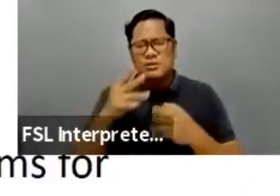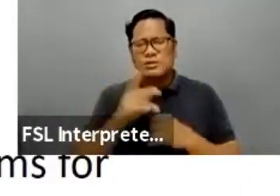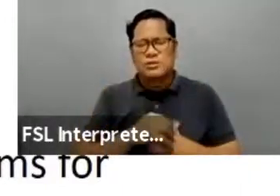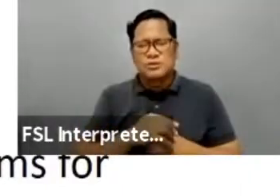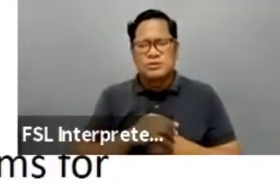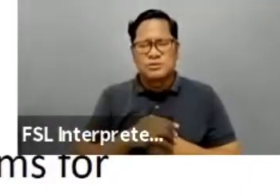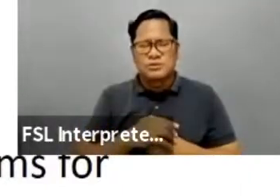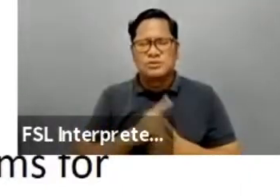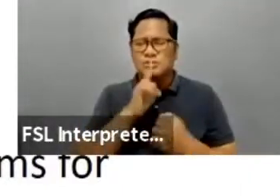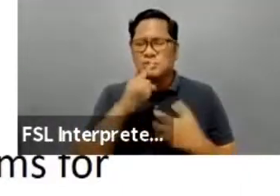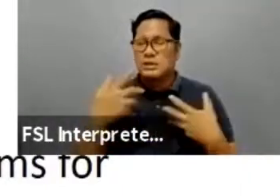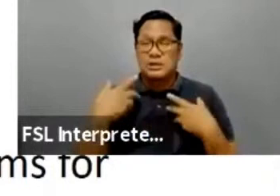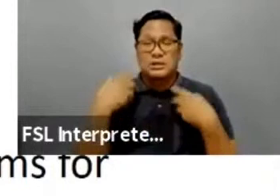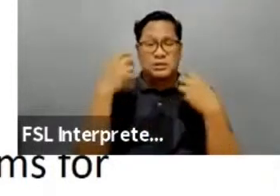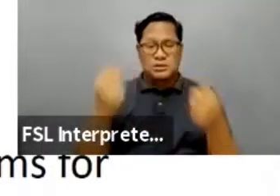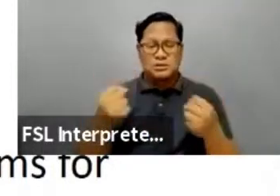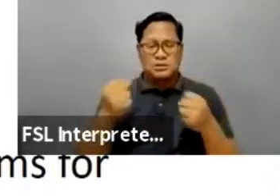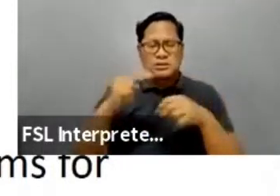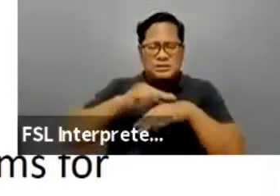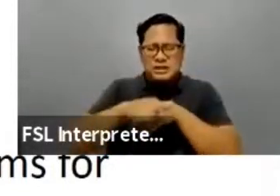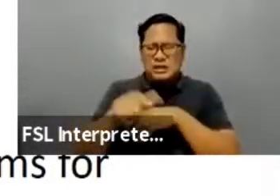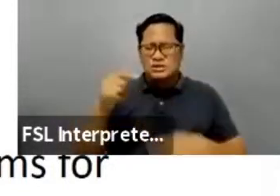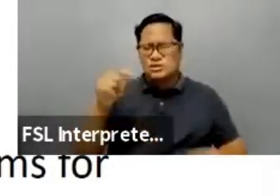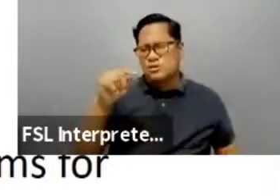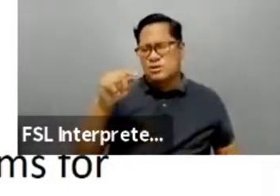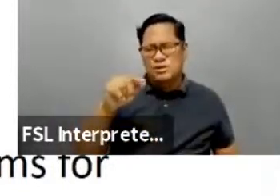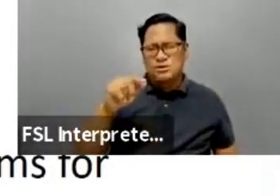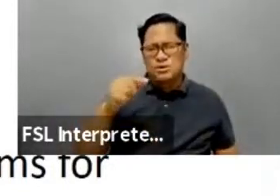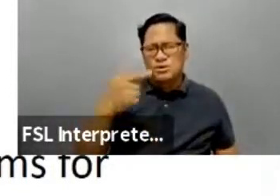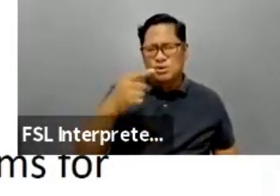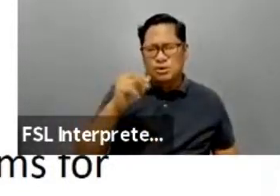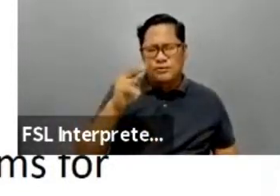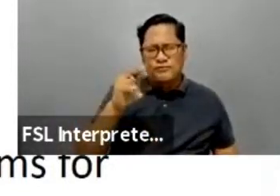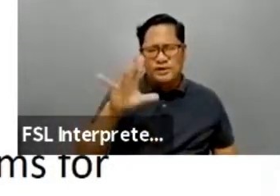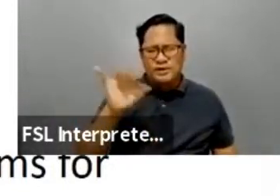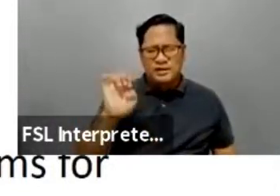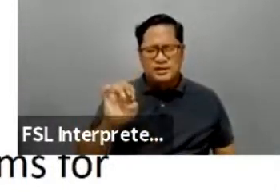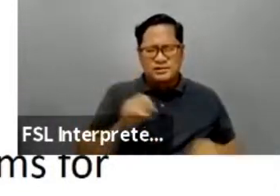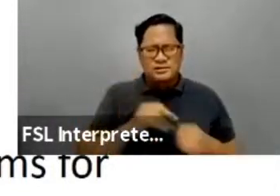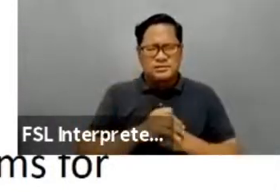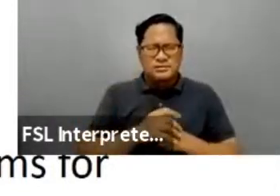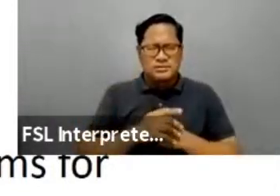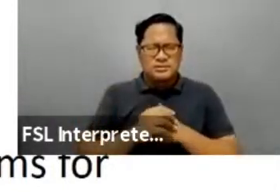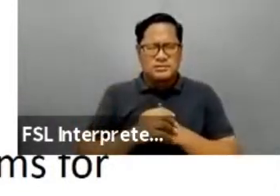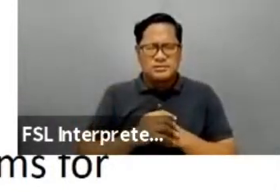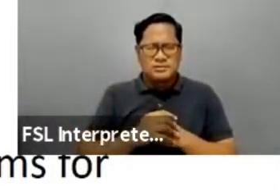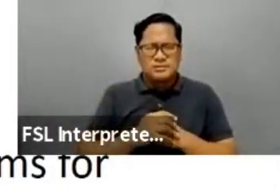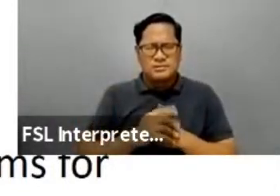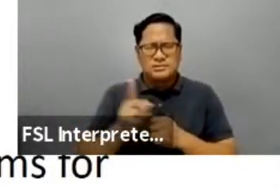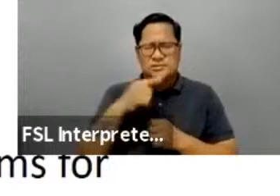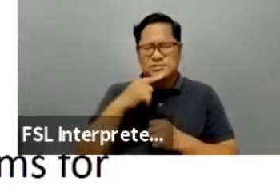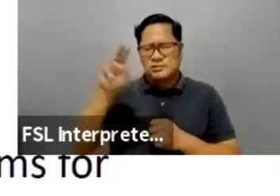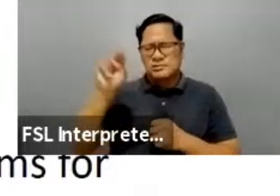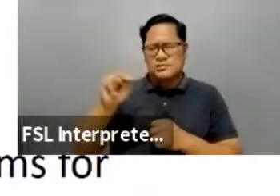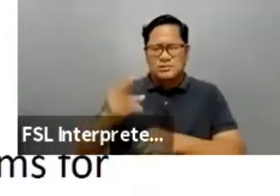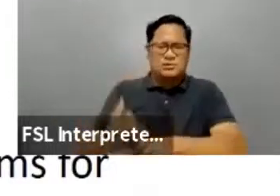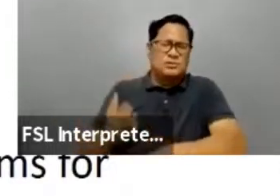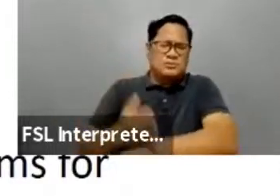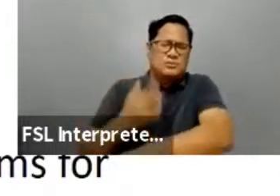strengthening national governance, which is very weak at the moment. You have to improve your health